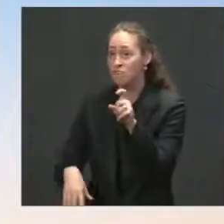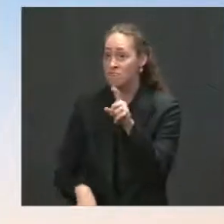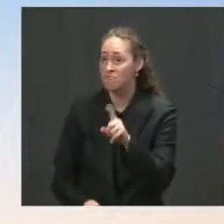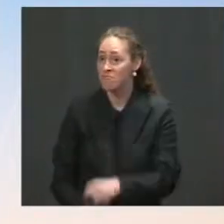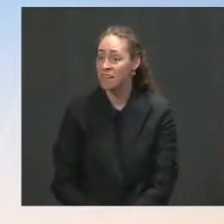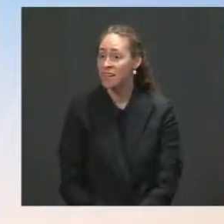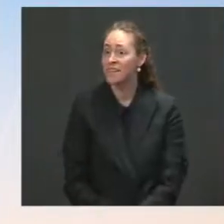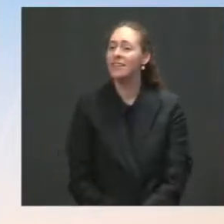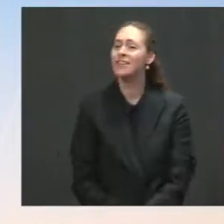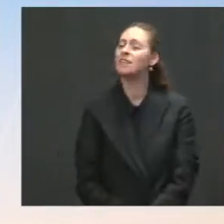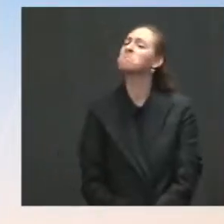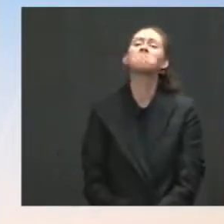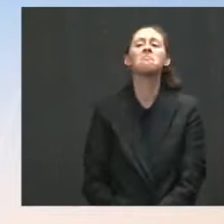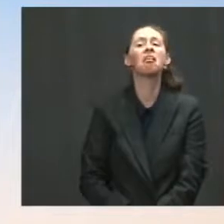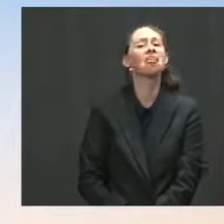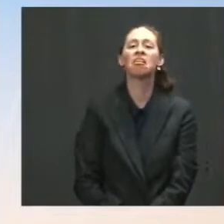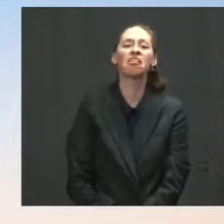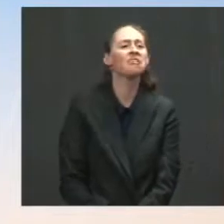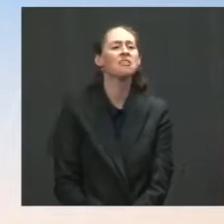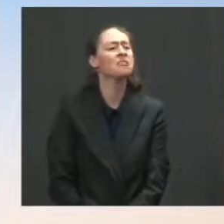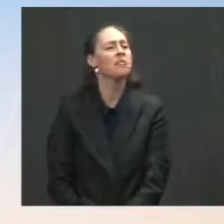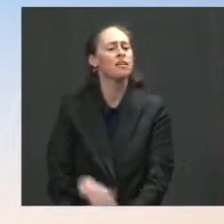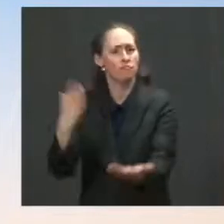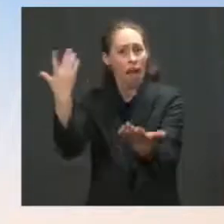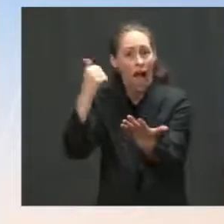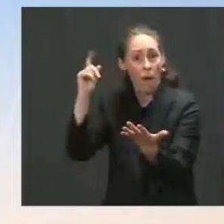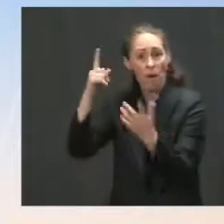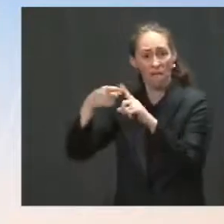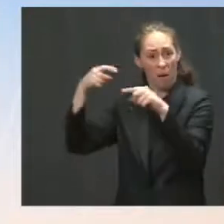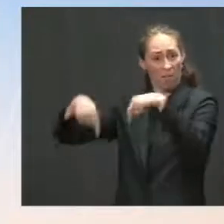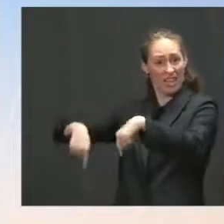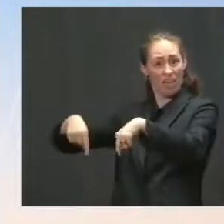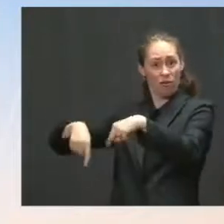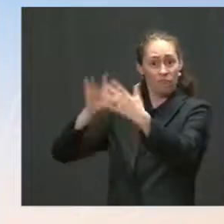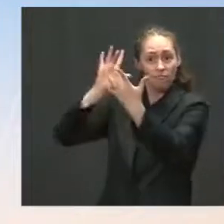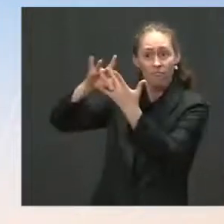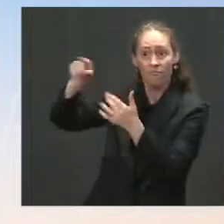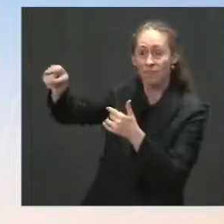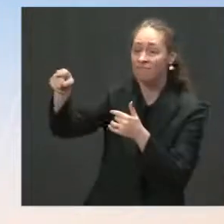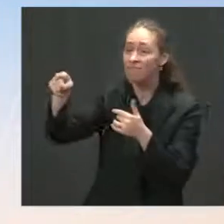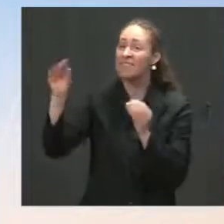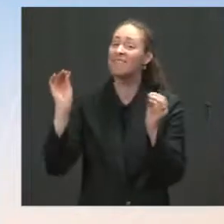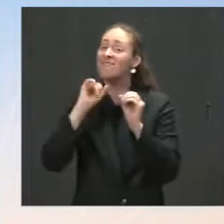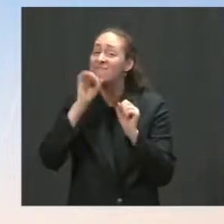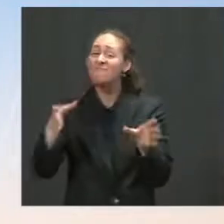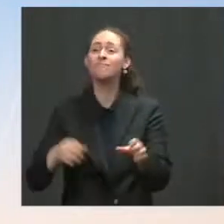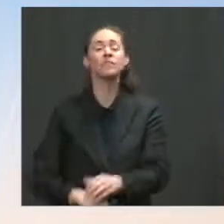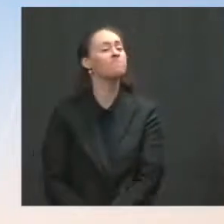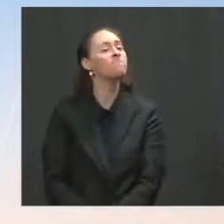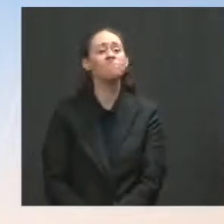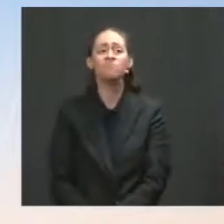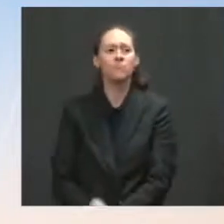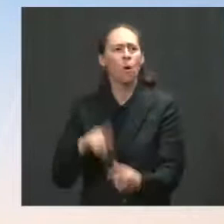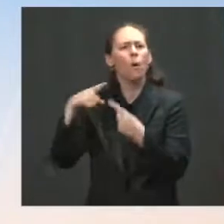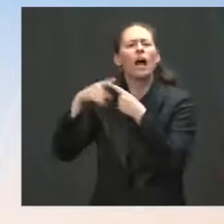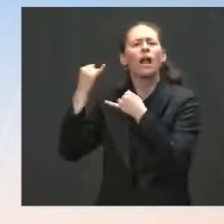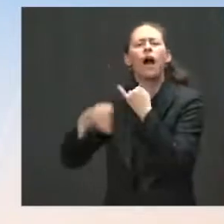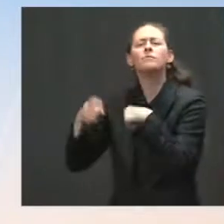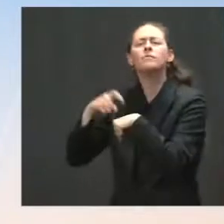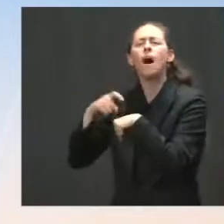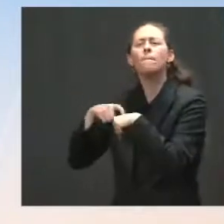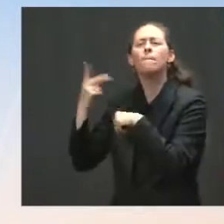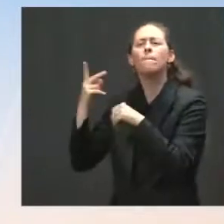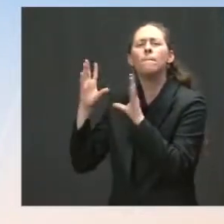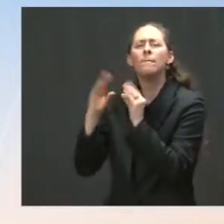called the governor or the governor's staff? Not that I'm aware of. When was the last time the president and Governor Cuomo spoke? I would have to check on that.